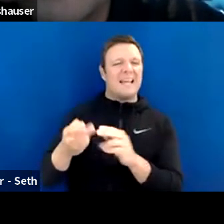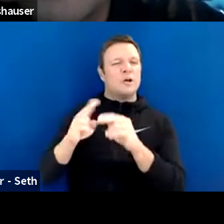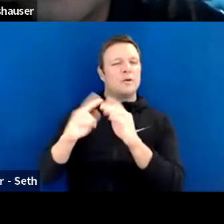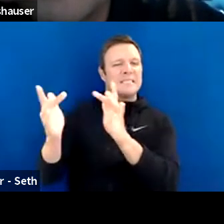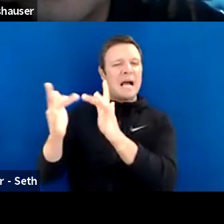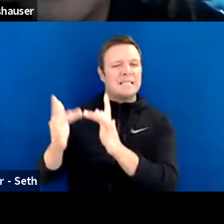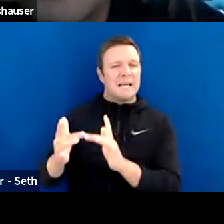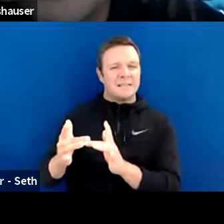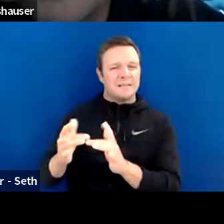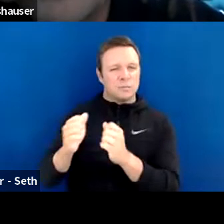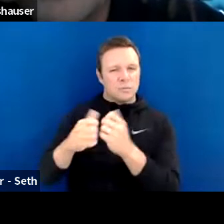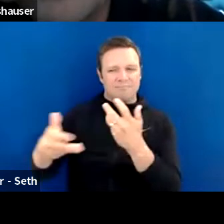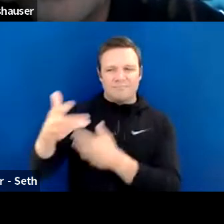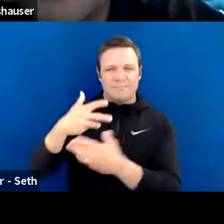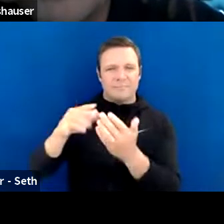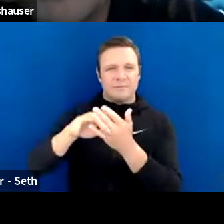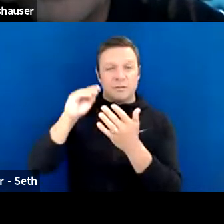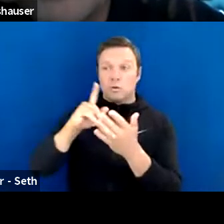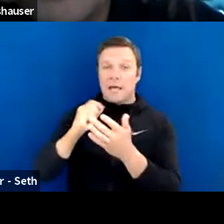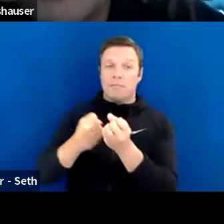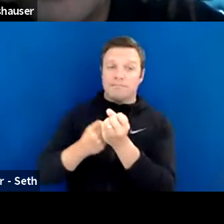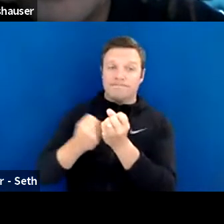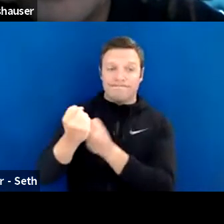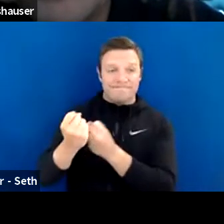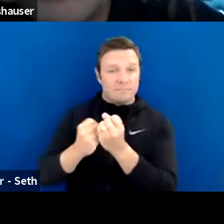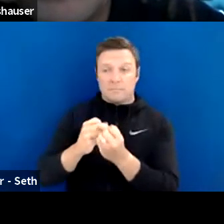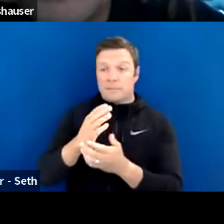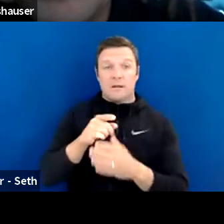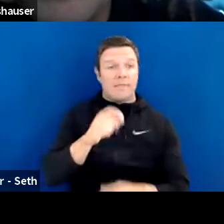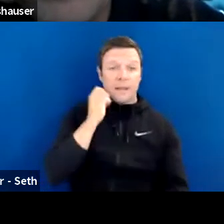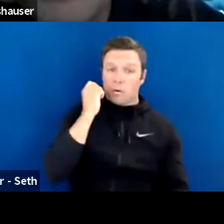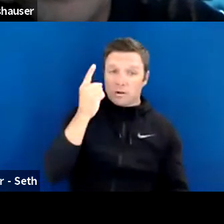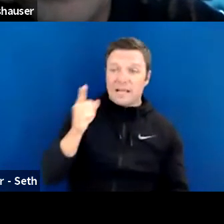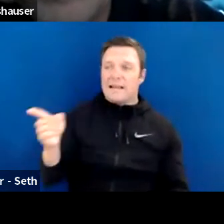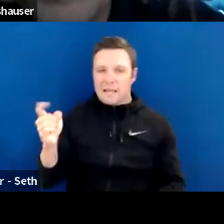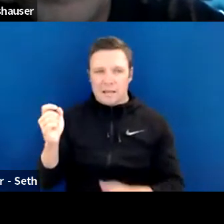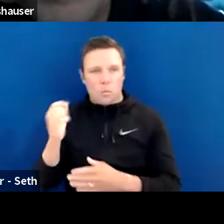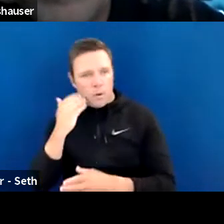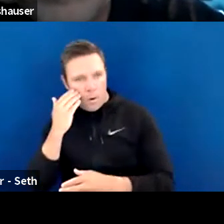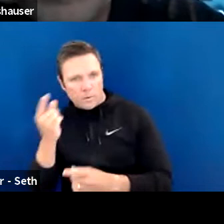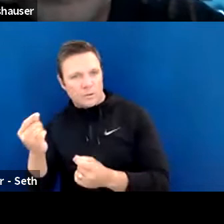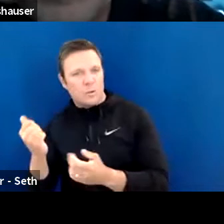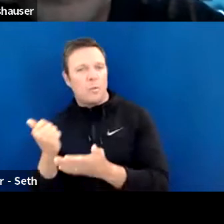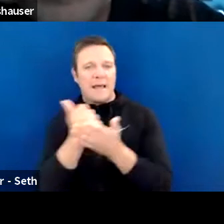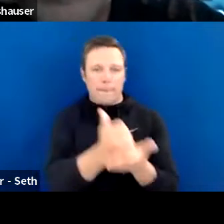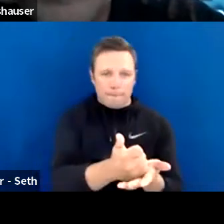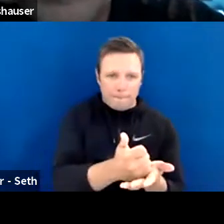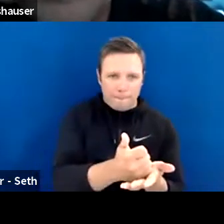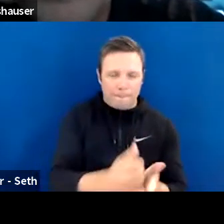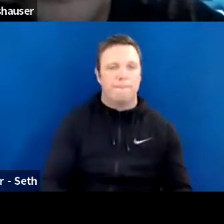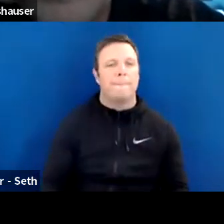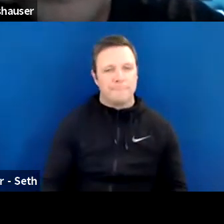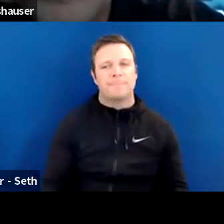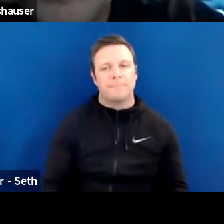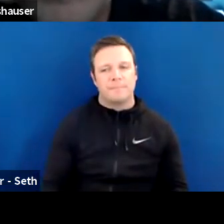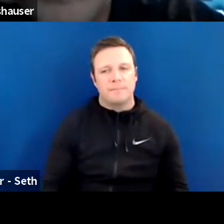class, help each other. Sometimes they didn't understand, how do I answer this? They will post on that. And with me too, although to me felt almost